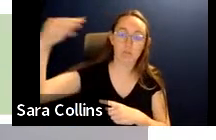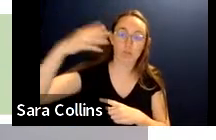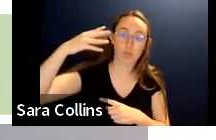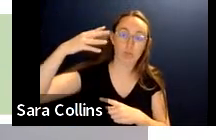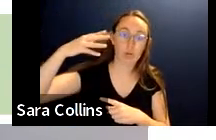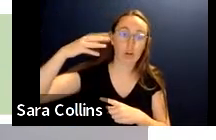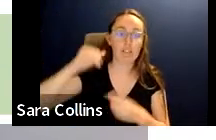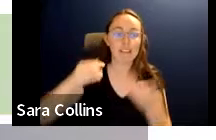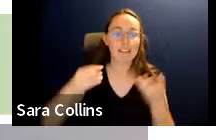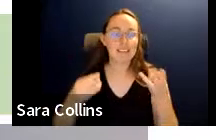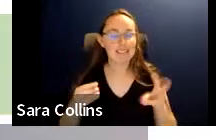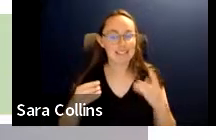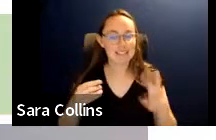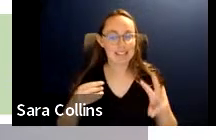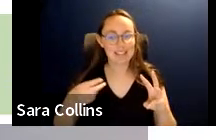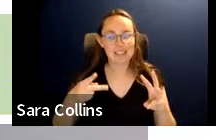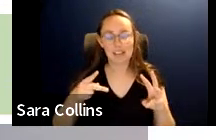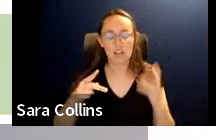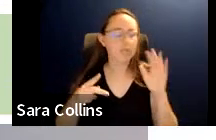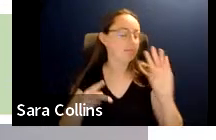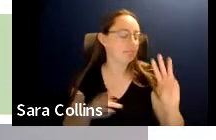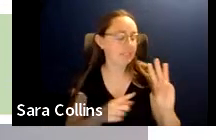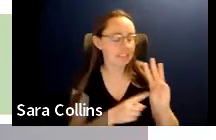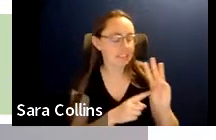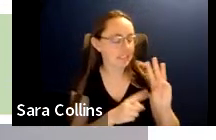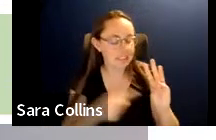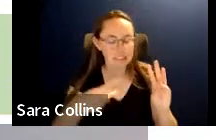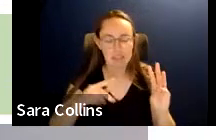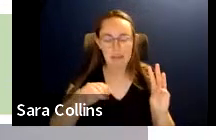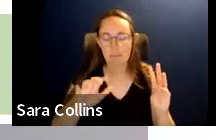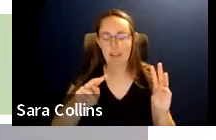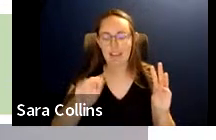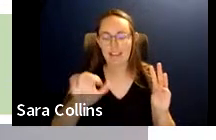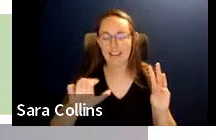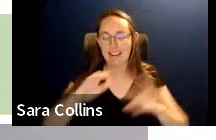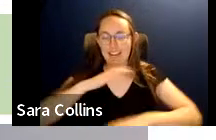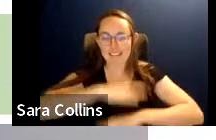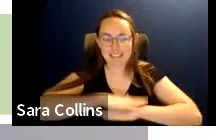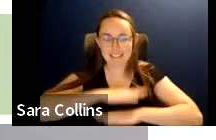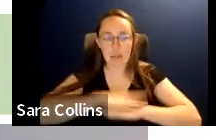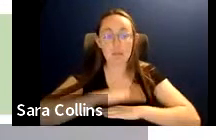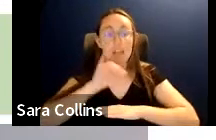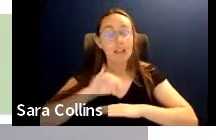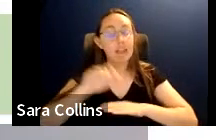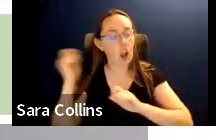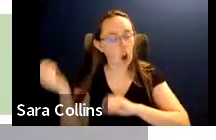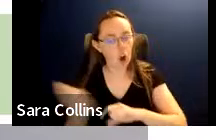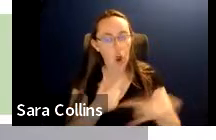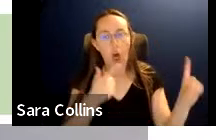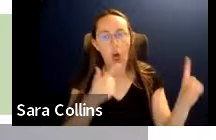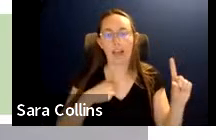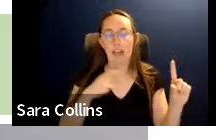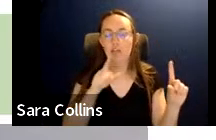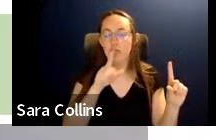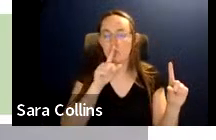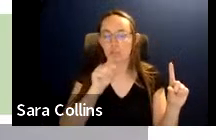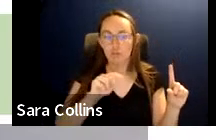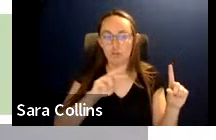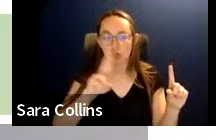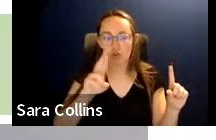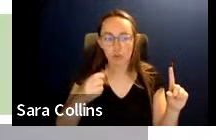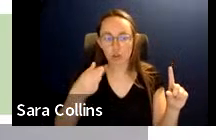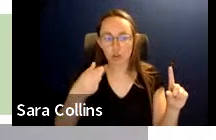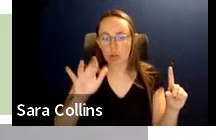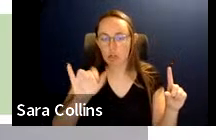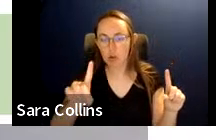picnic tables. And that area is all paved with True Grid and has a series of